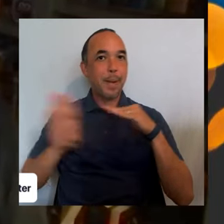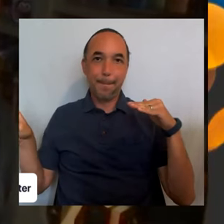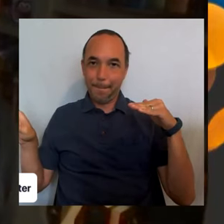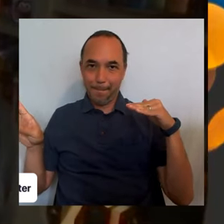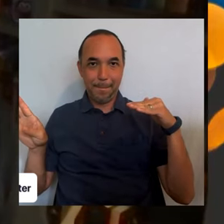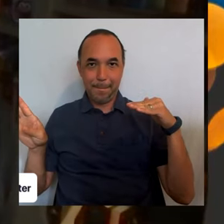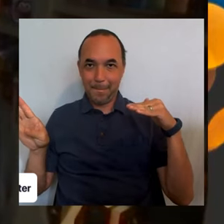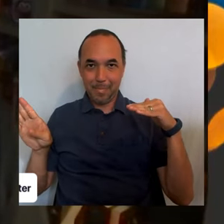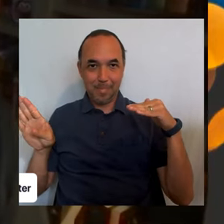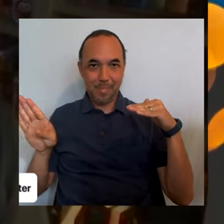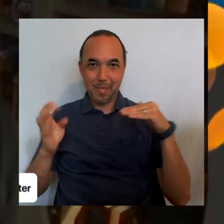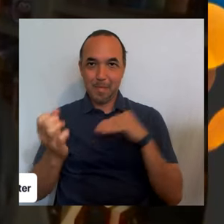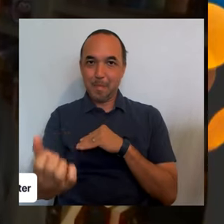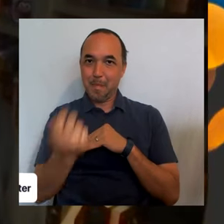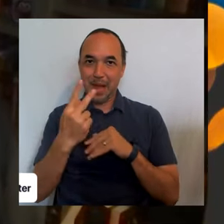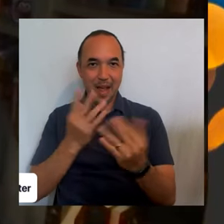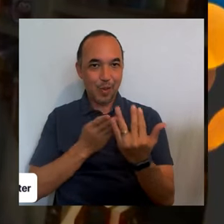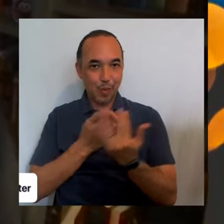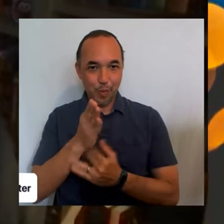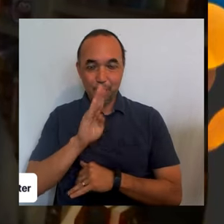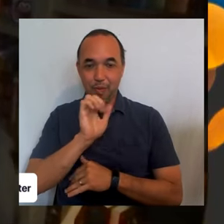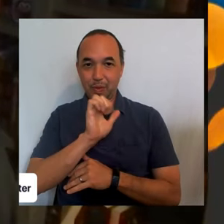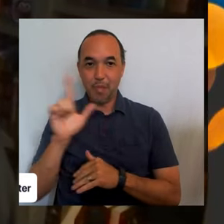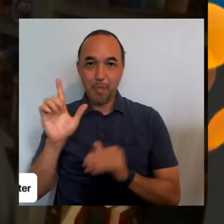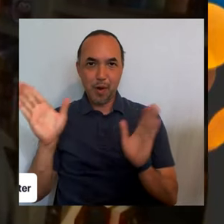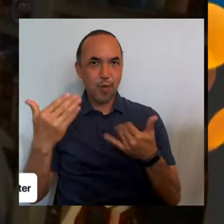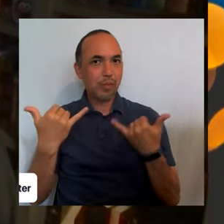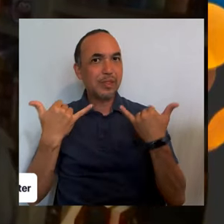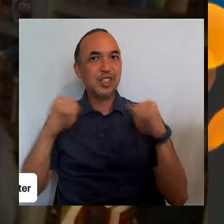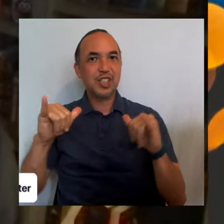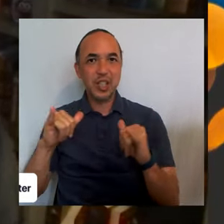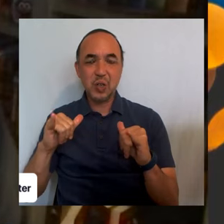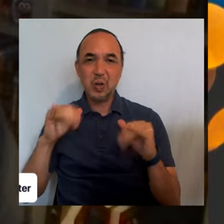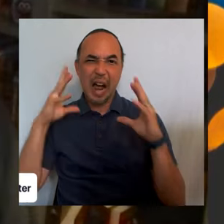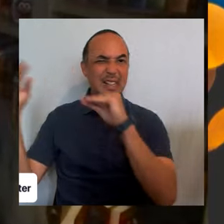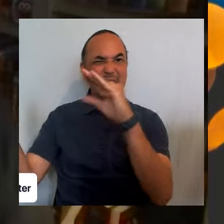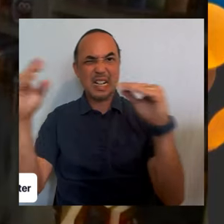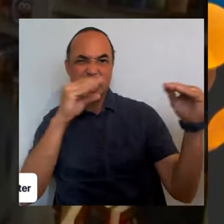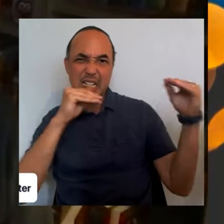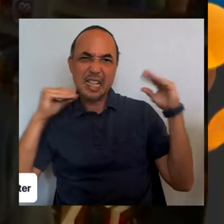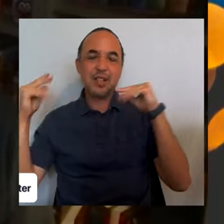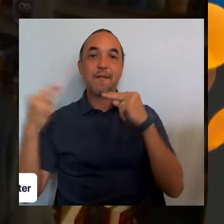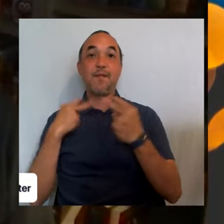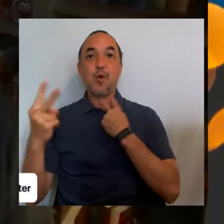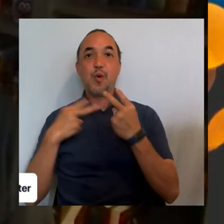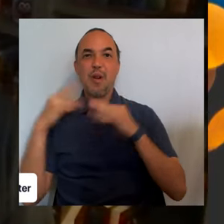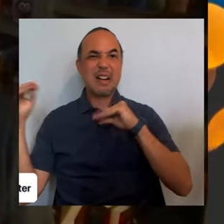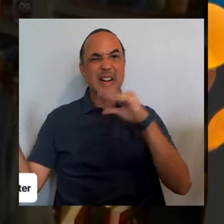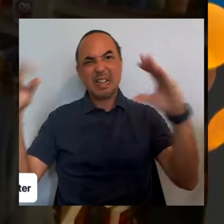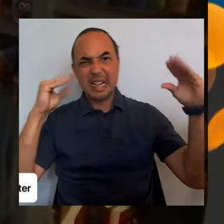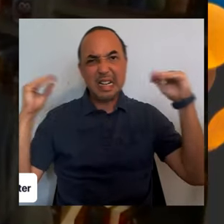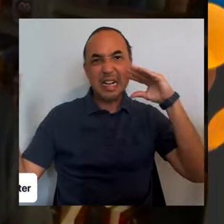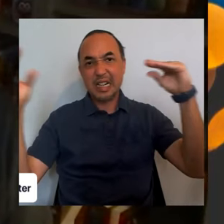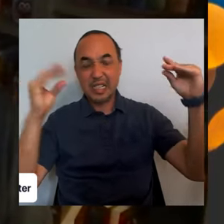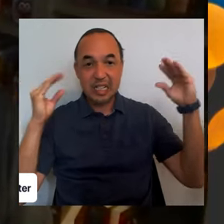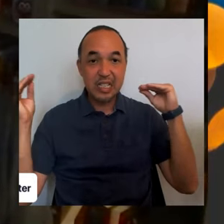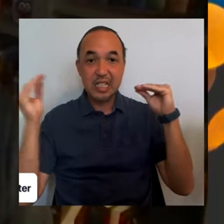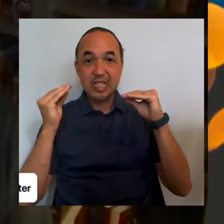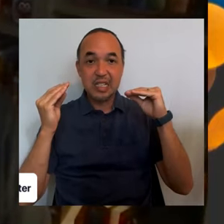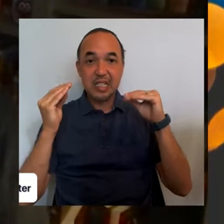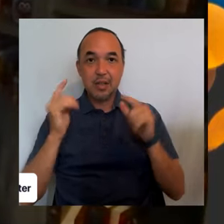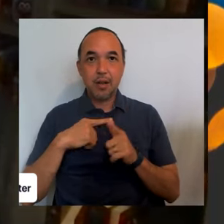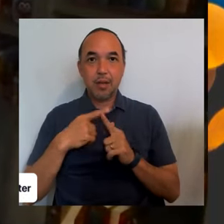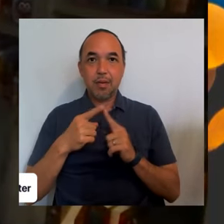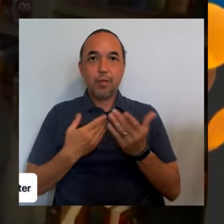our way back through the ballroom, through all those voices that were still there. And then we stood there in the